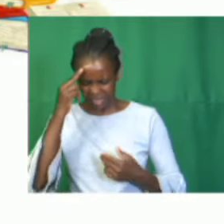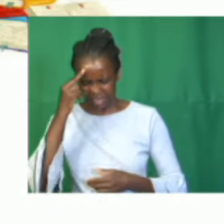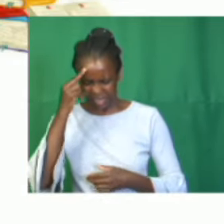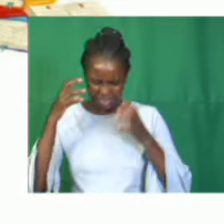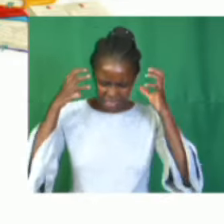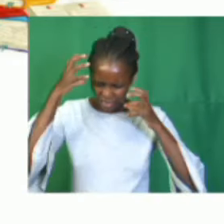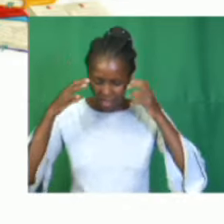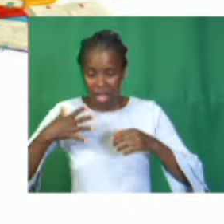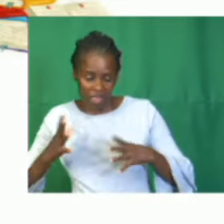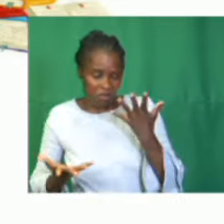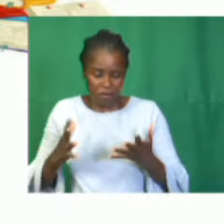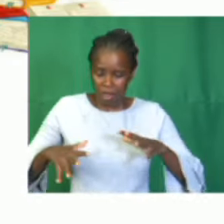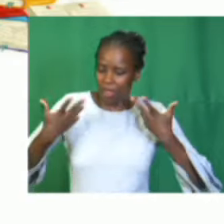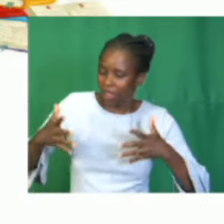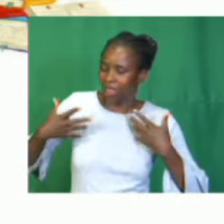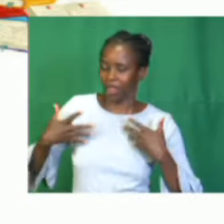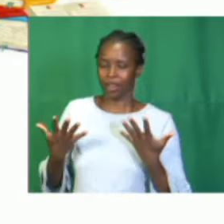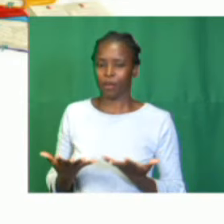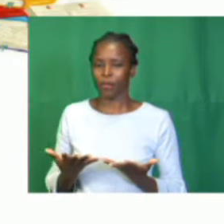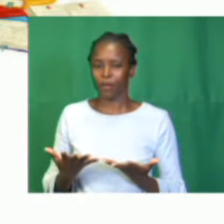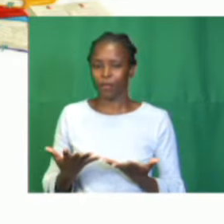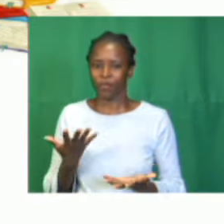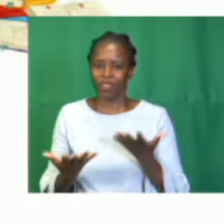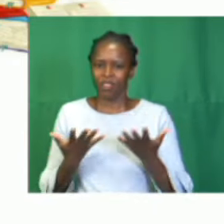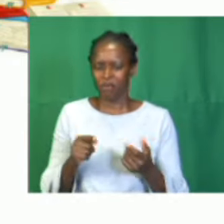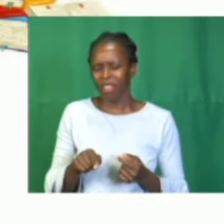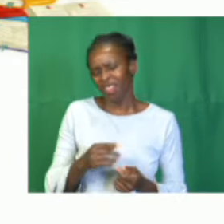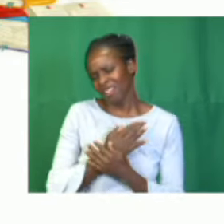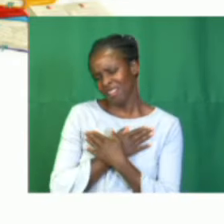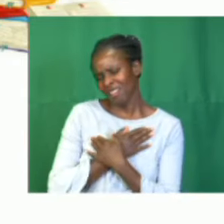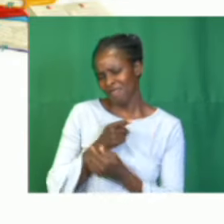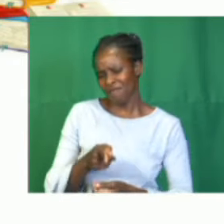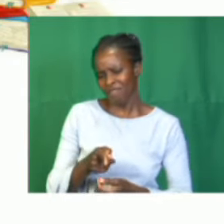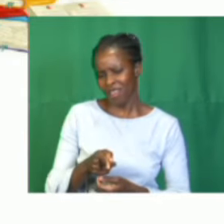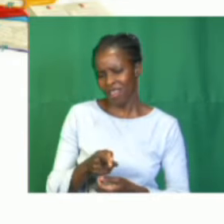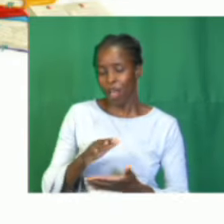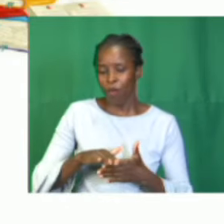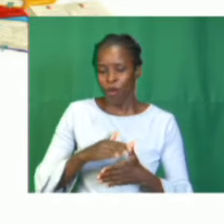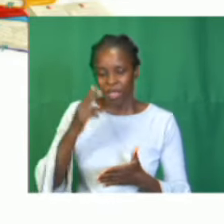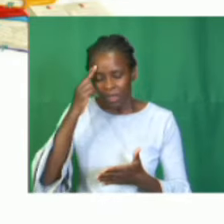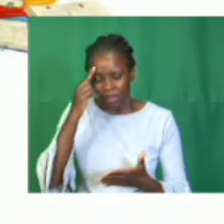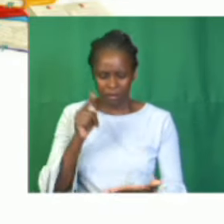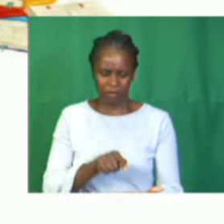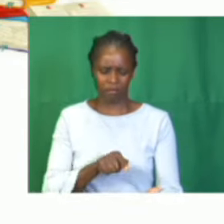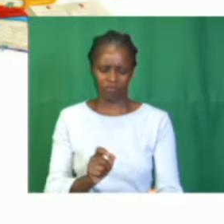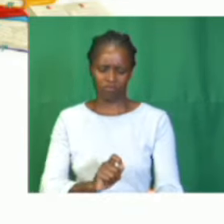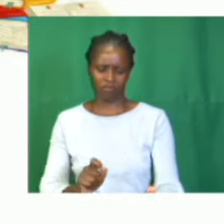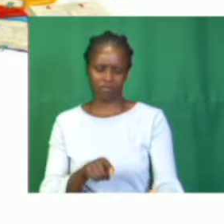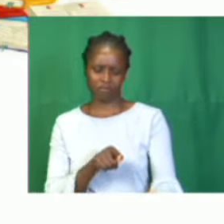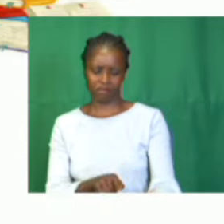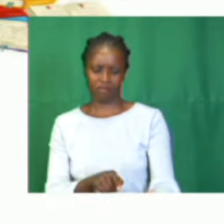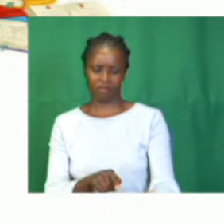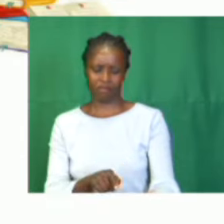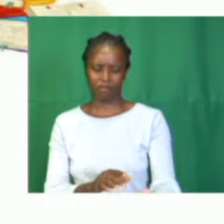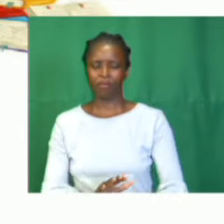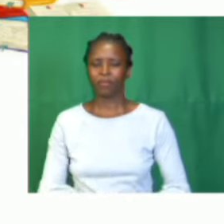yourself feeling happy, or you may find yourself even sharing a small laugh based on what the writer wants you